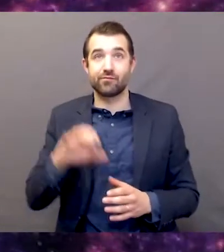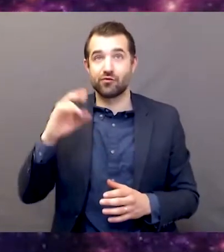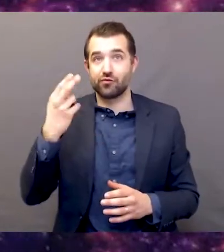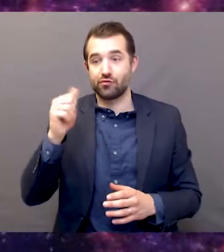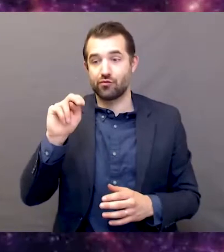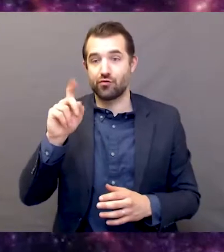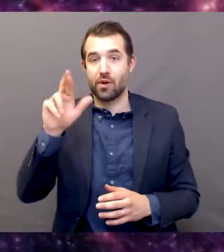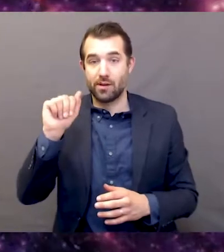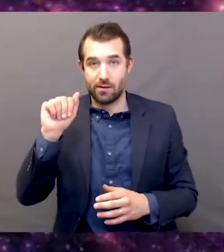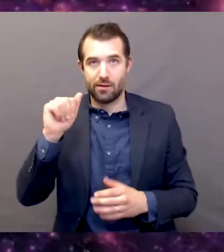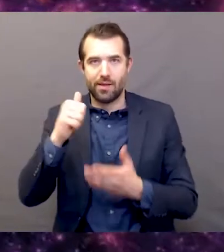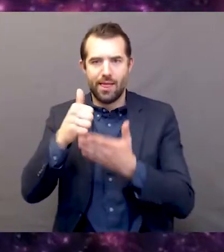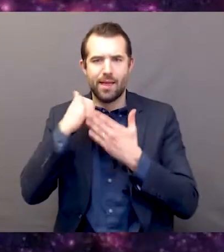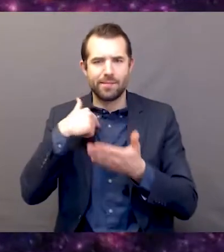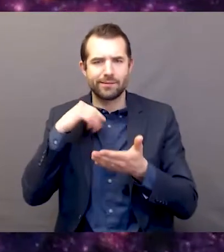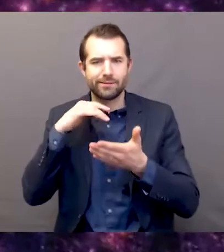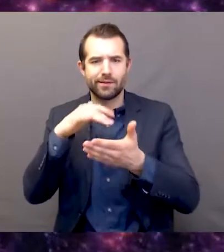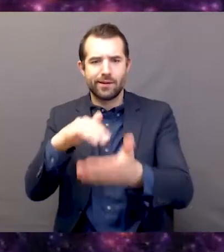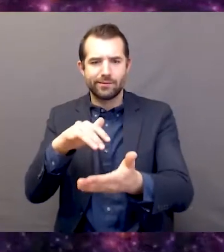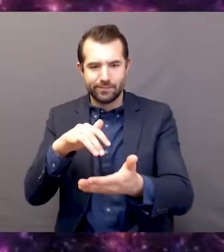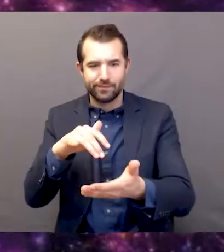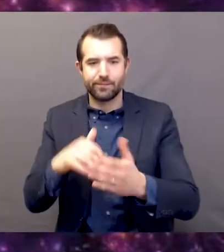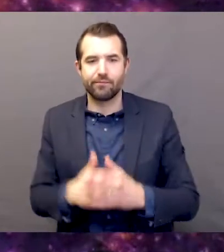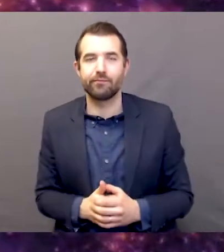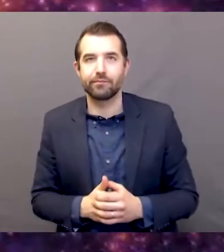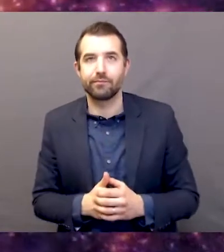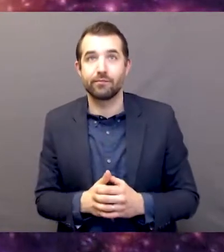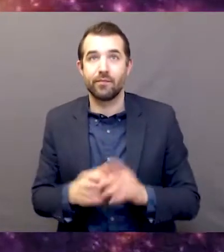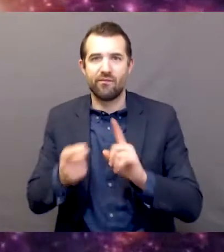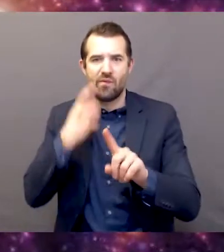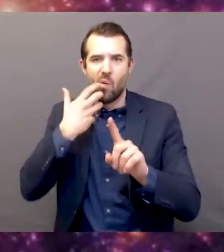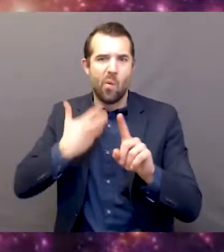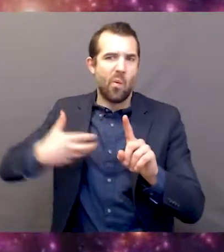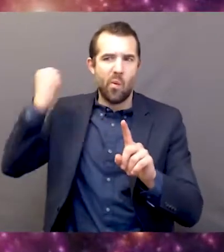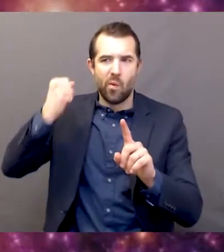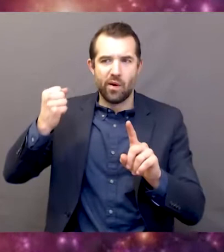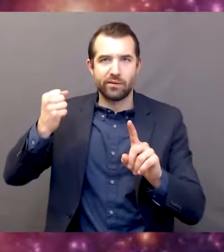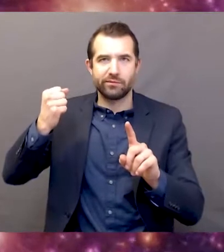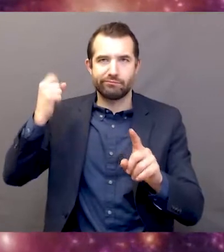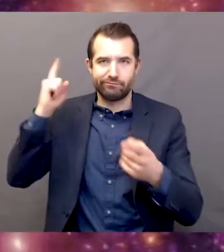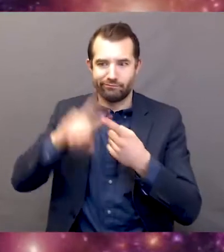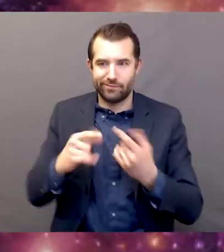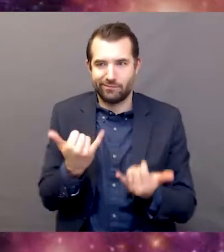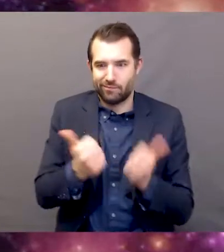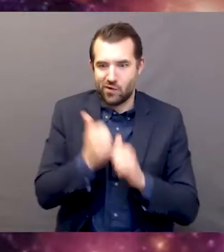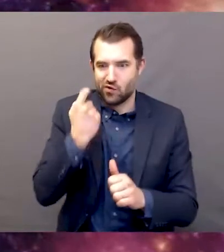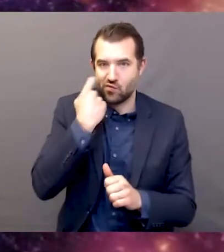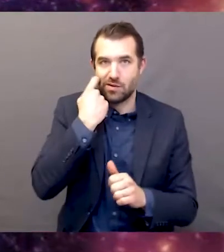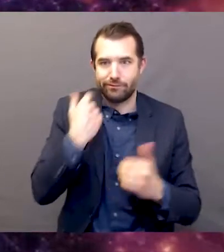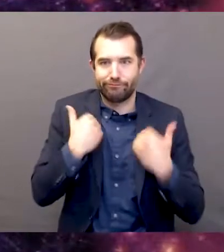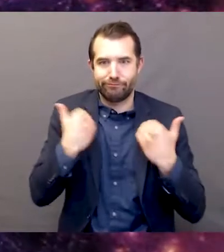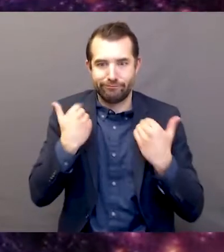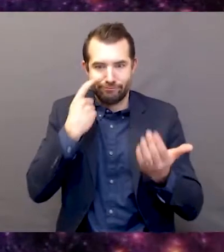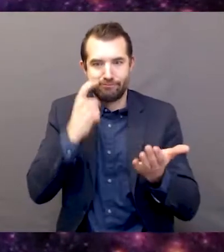study the outburst history of M87. Starting from the oldest and going back to the youngest, the two large